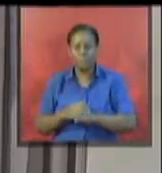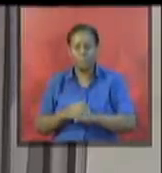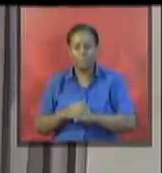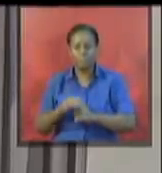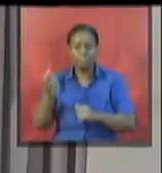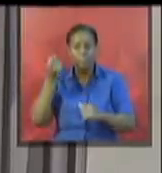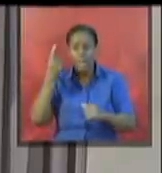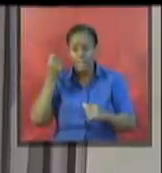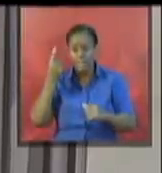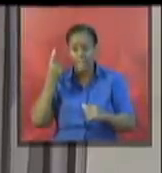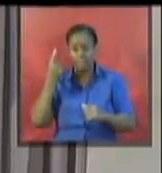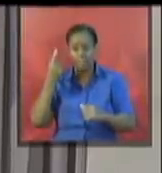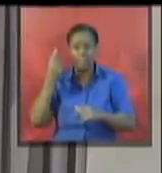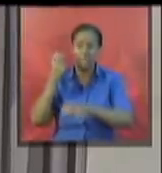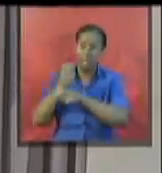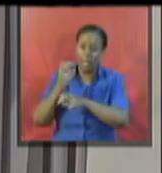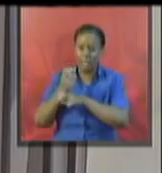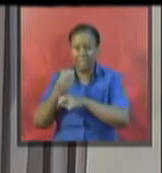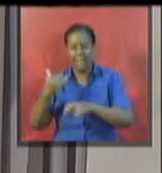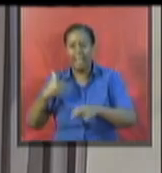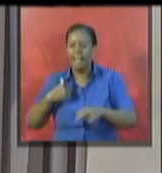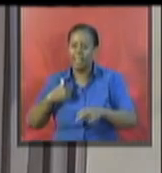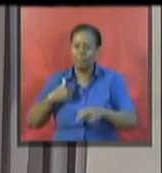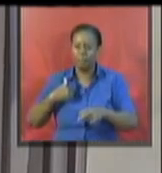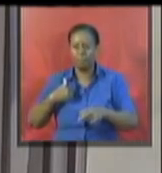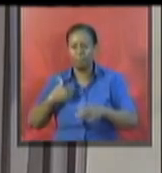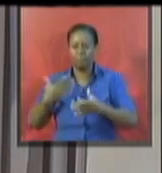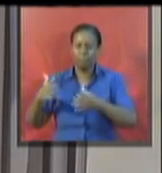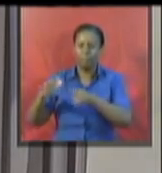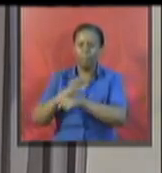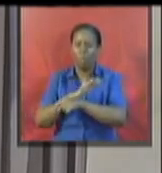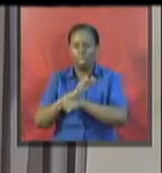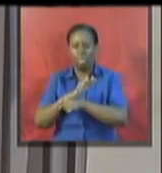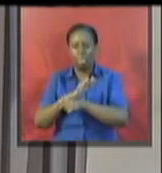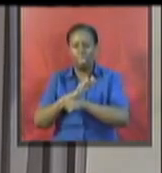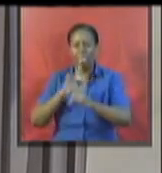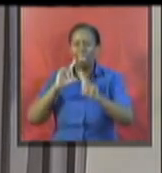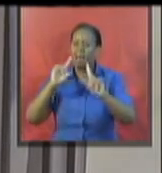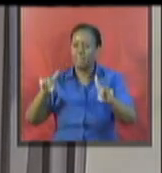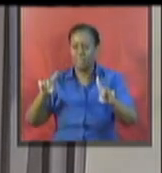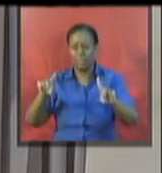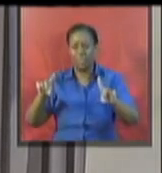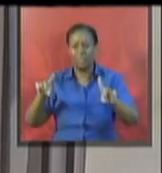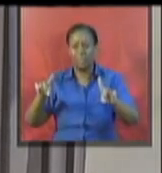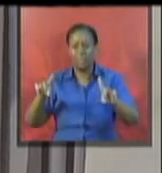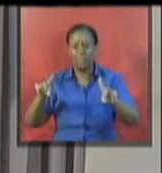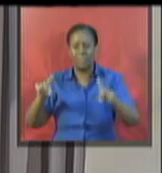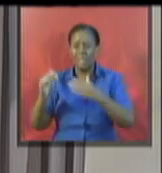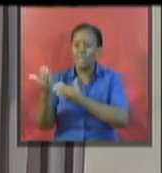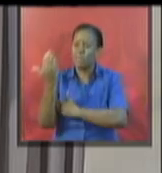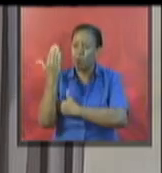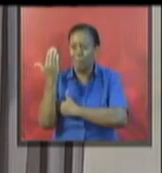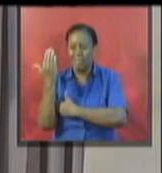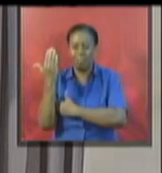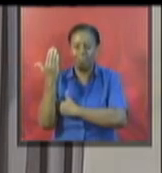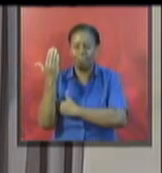one-size-fits-all solution to this. It depends on the size of the organization. I had a call this morning, and the CMO did say, so if it's a